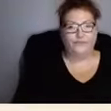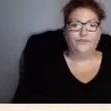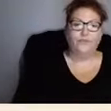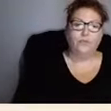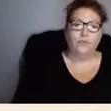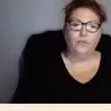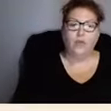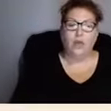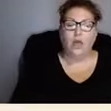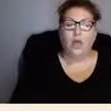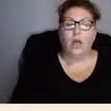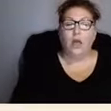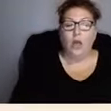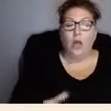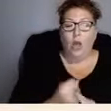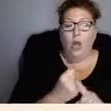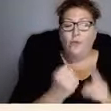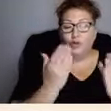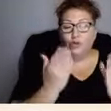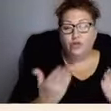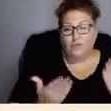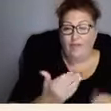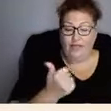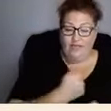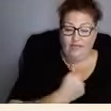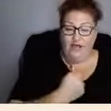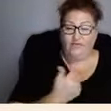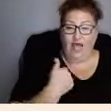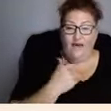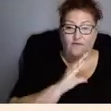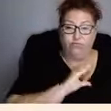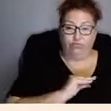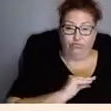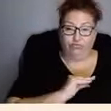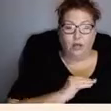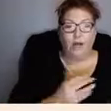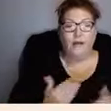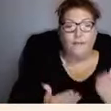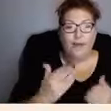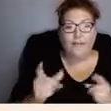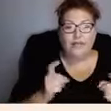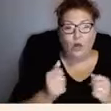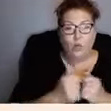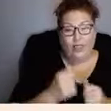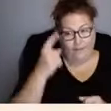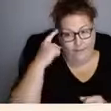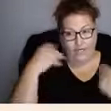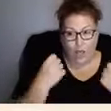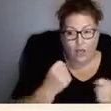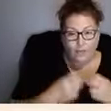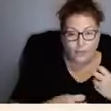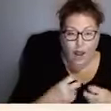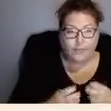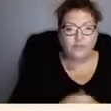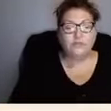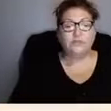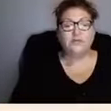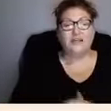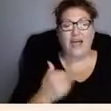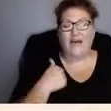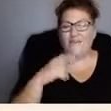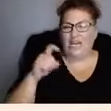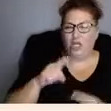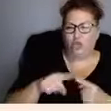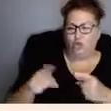Abusers may also have low self-esteem, may also be dealing with their own mental health issues, have a need to control